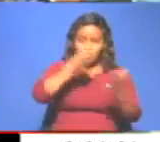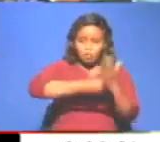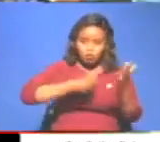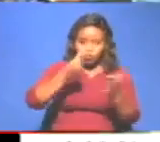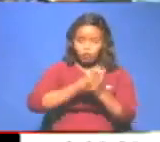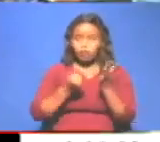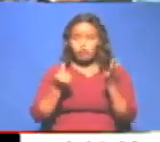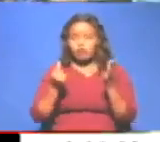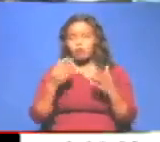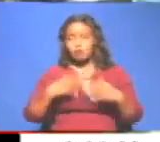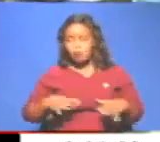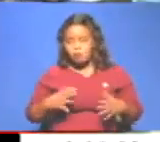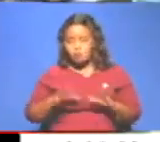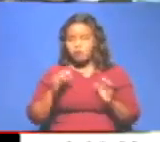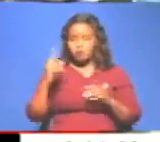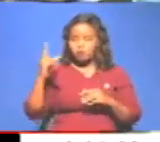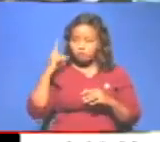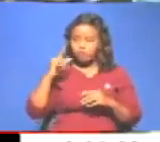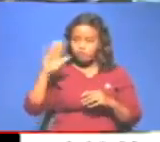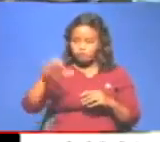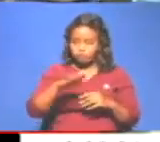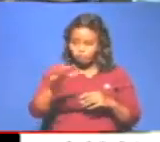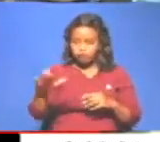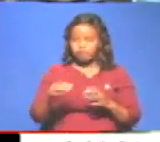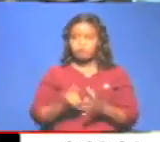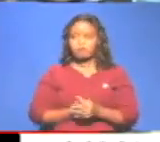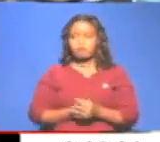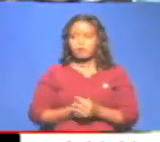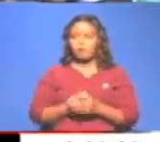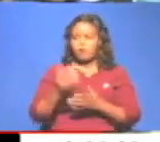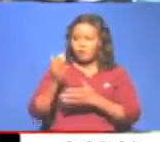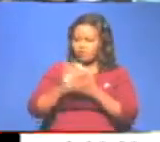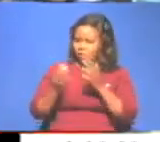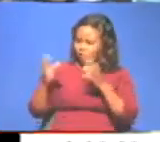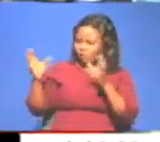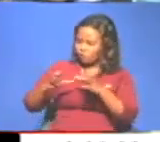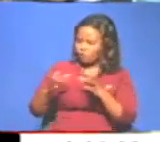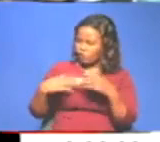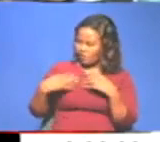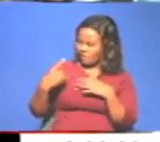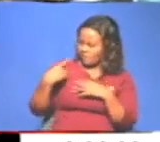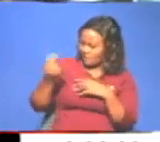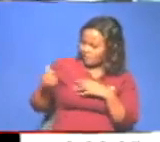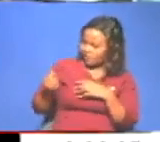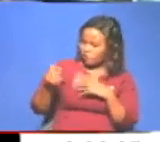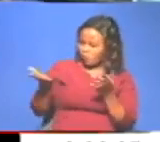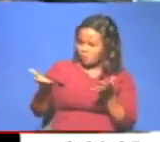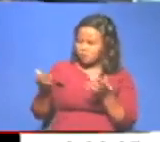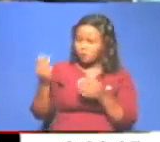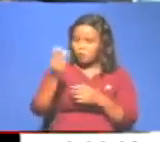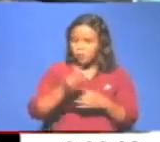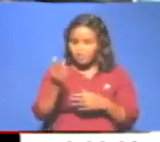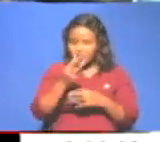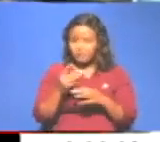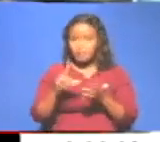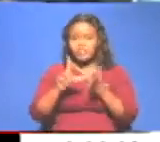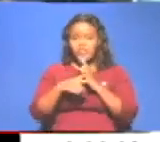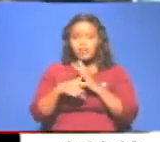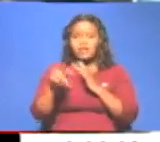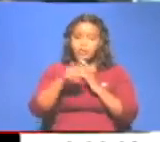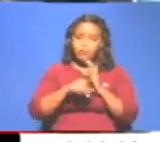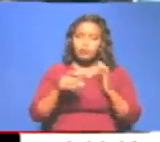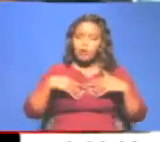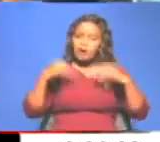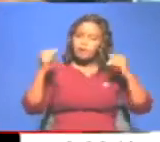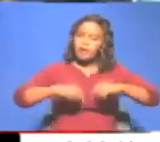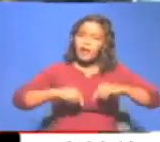legislation. Friends will be having, I think, theirs tomorrow or the day after, and we will then subsequently agree